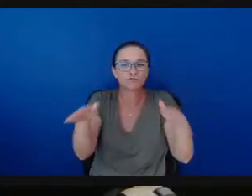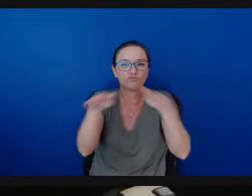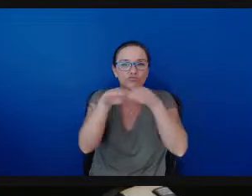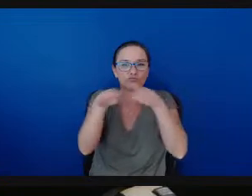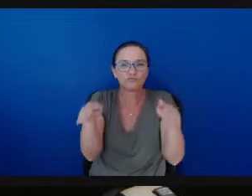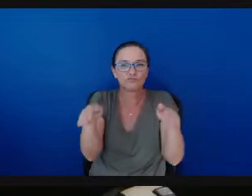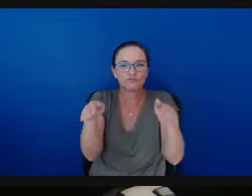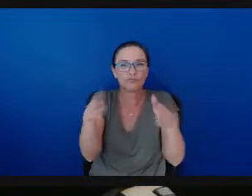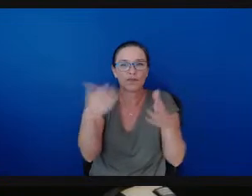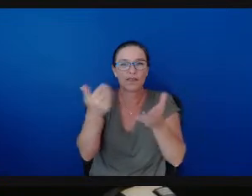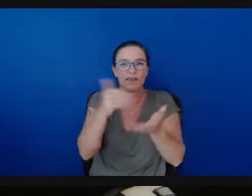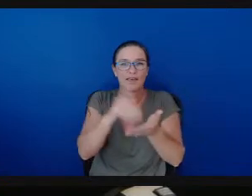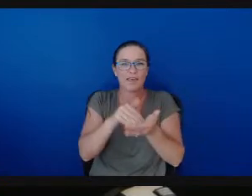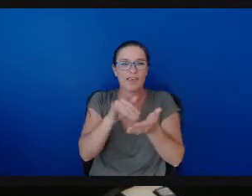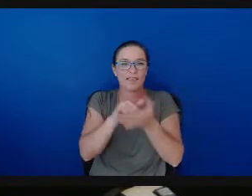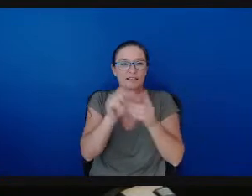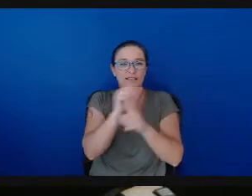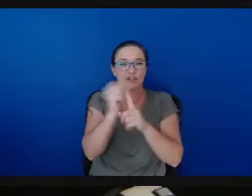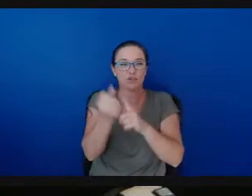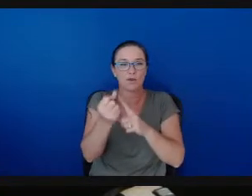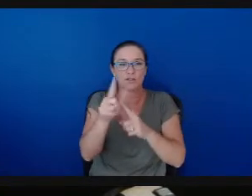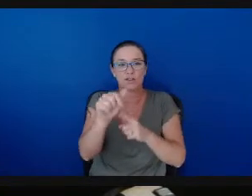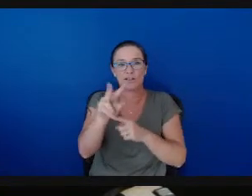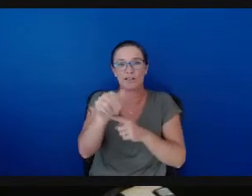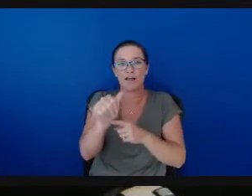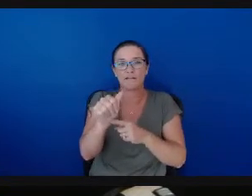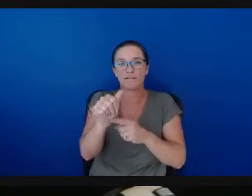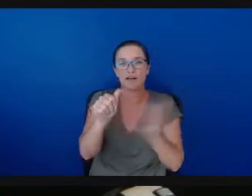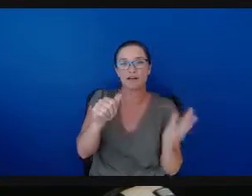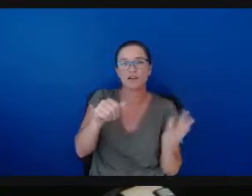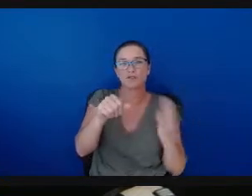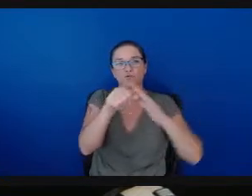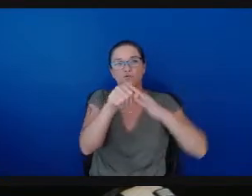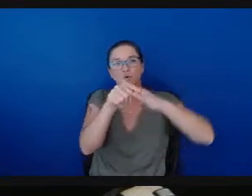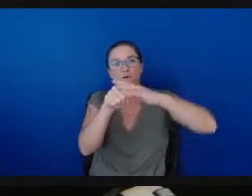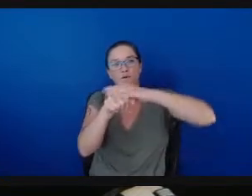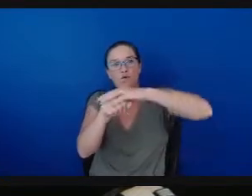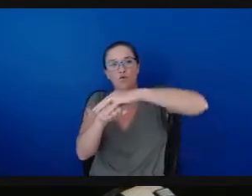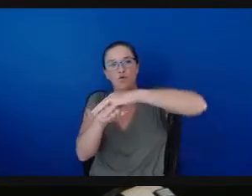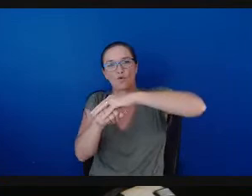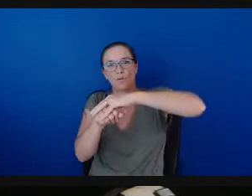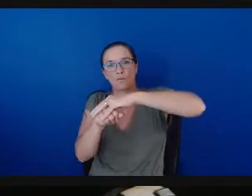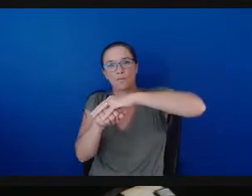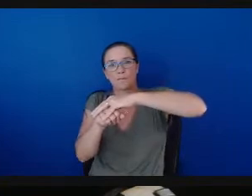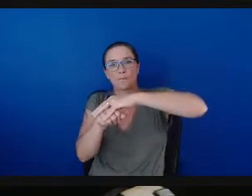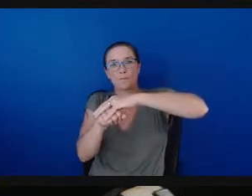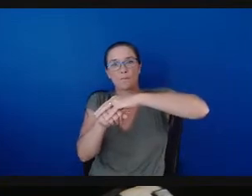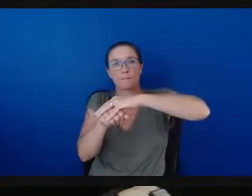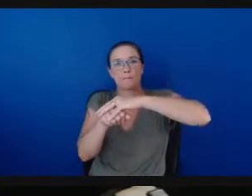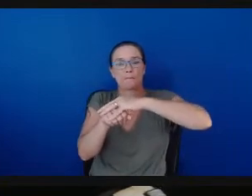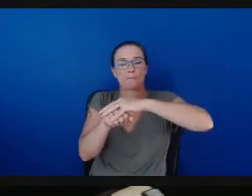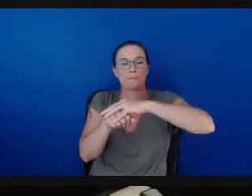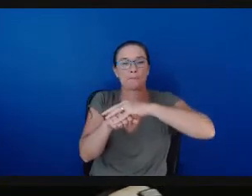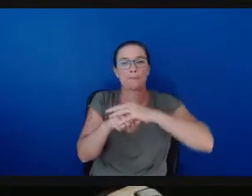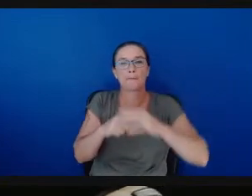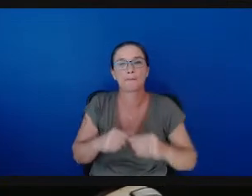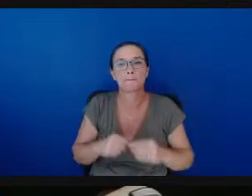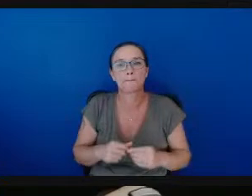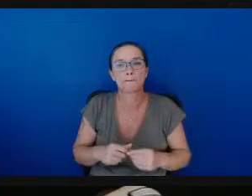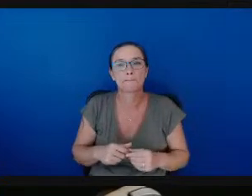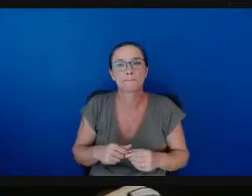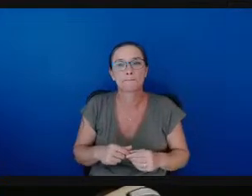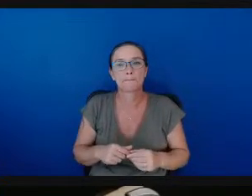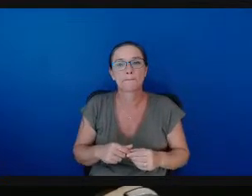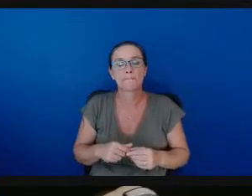it's once again a situation where the lava seems to have flooded up and over these features where they're completely buried at this point in time of the time lapse.